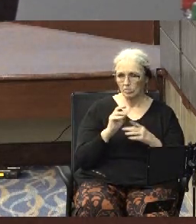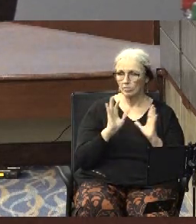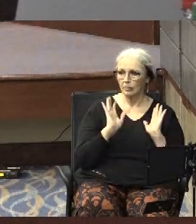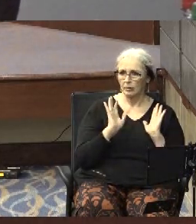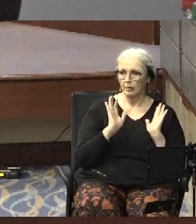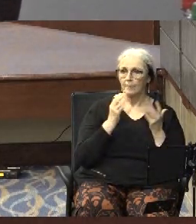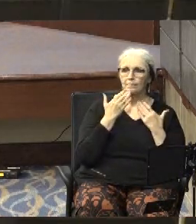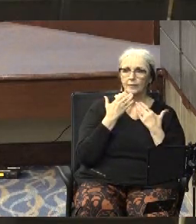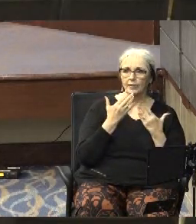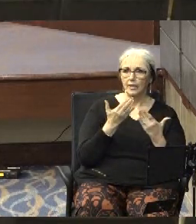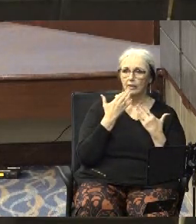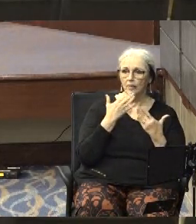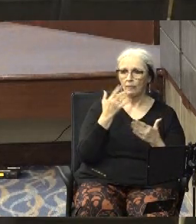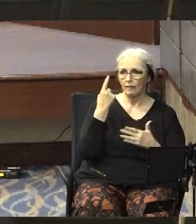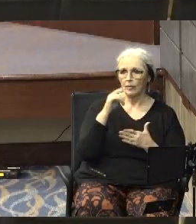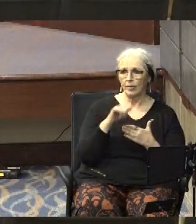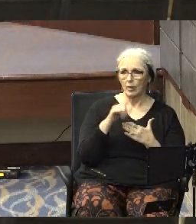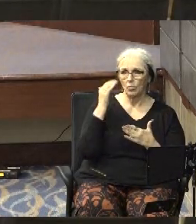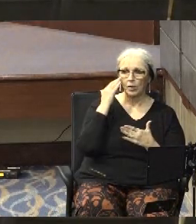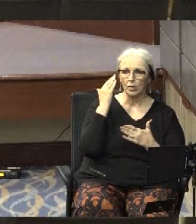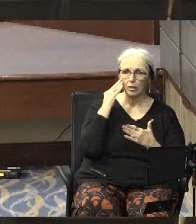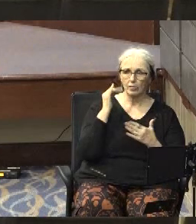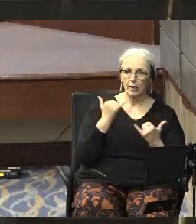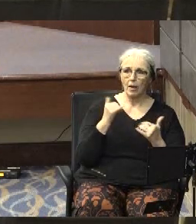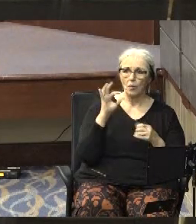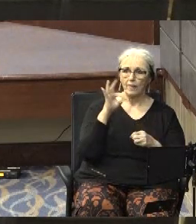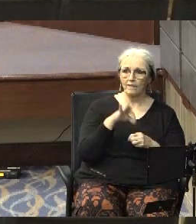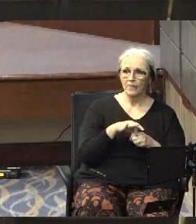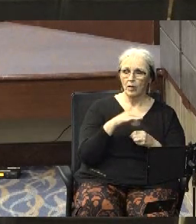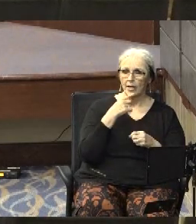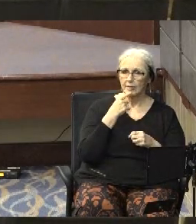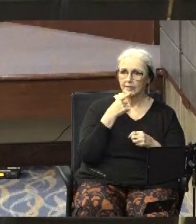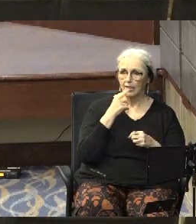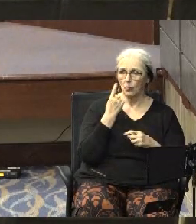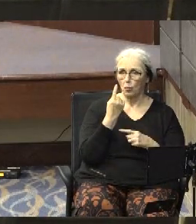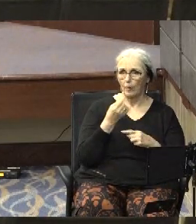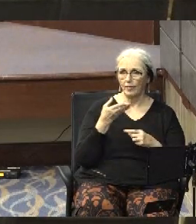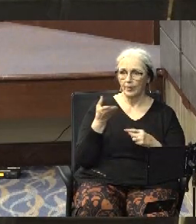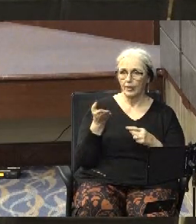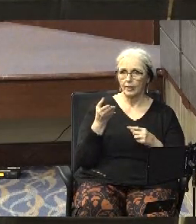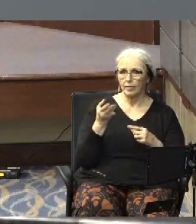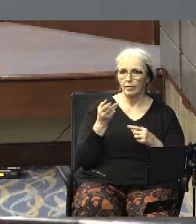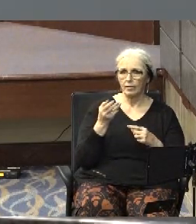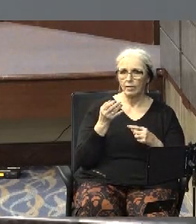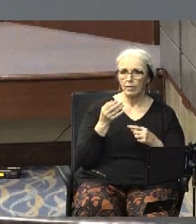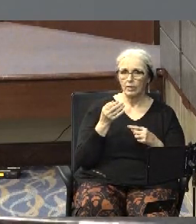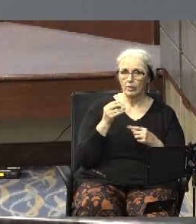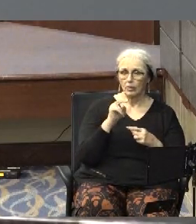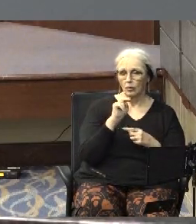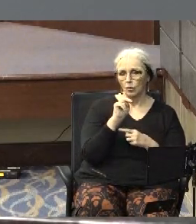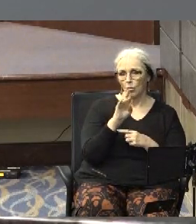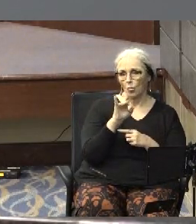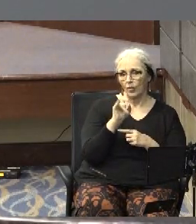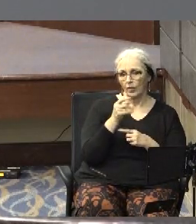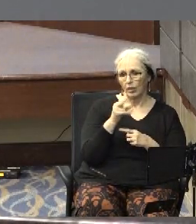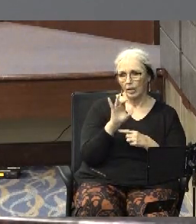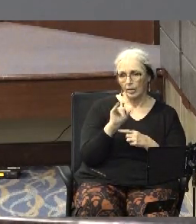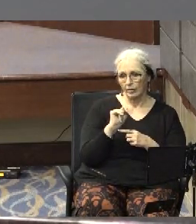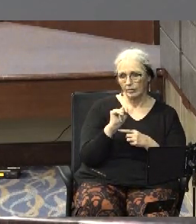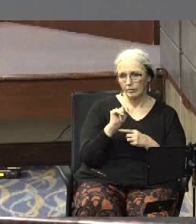Thank you, City Manager Ford, and I think we're aware, and as we move to this vote, I'll say this one thing. Dr. Northcutt and